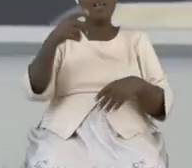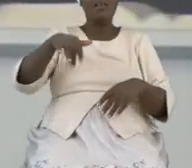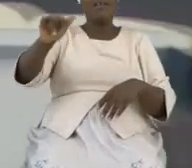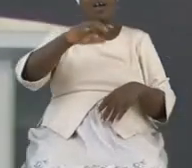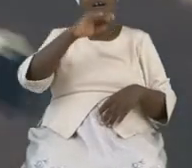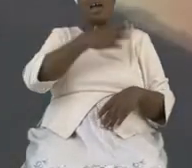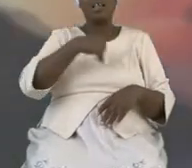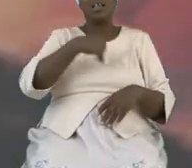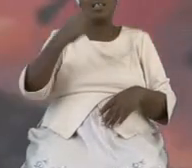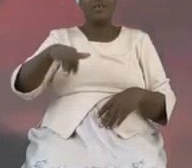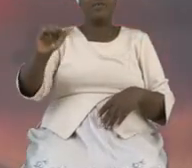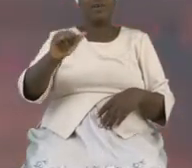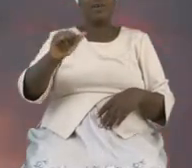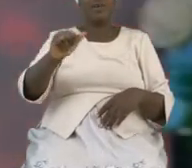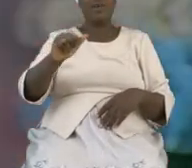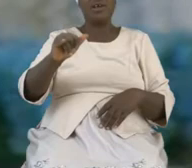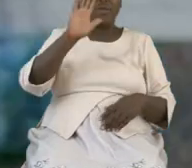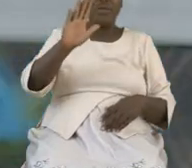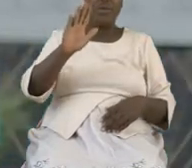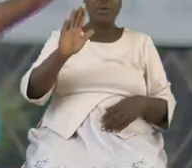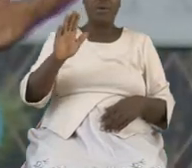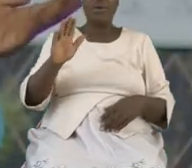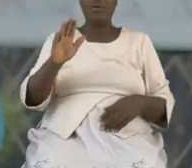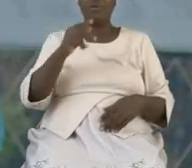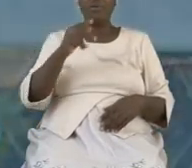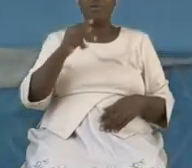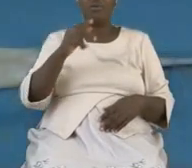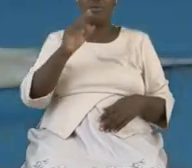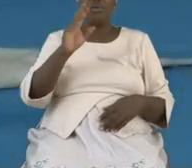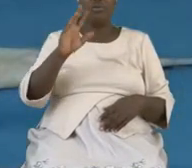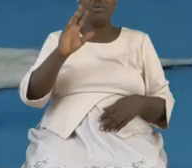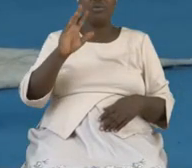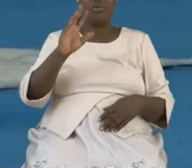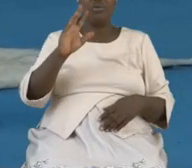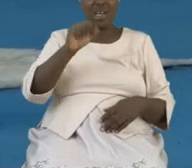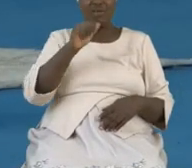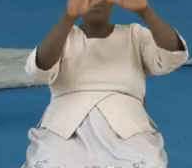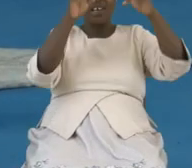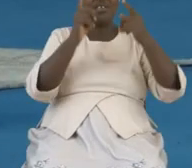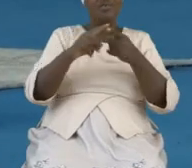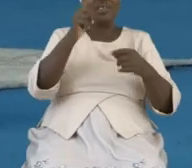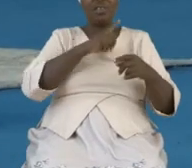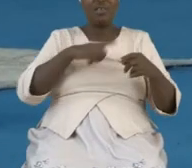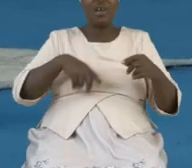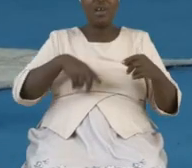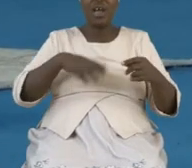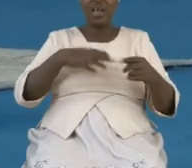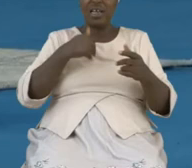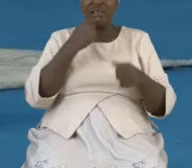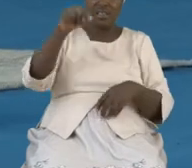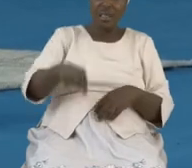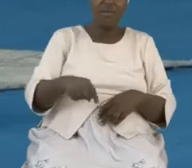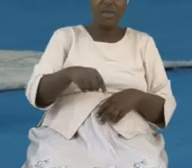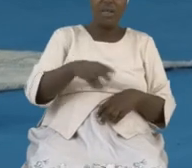your parachute will not open. Everything is down. The love of the world